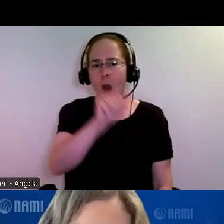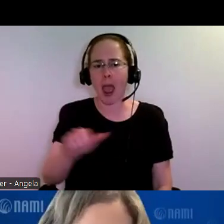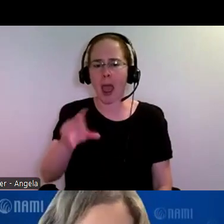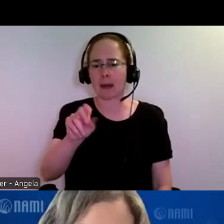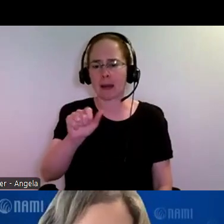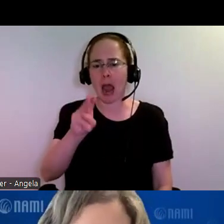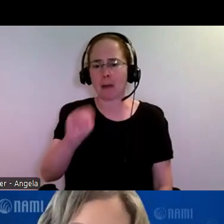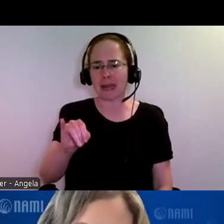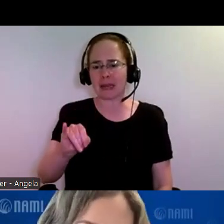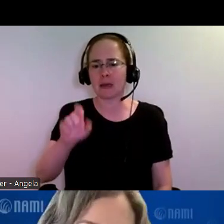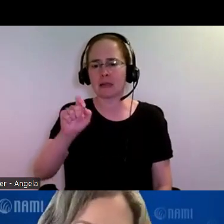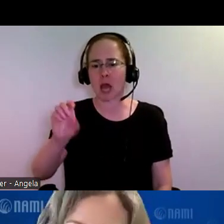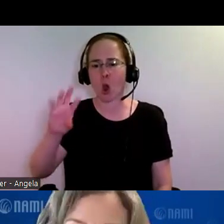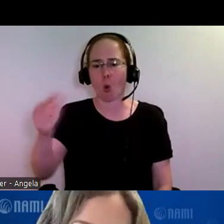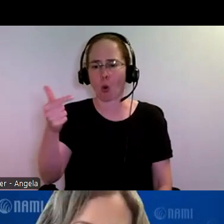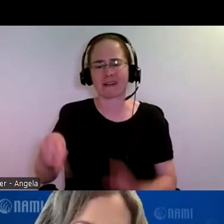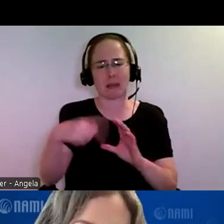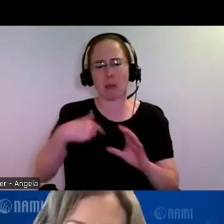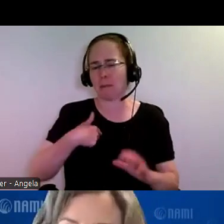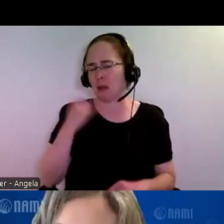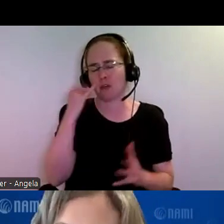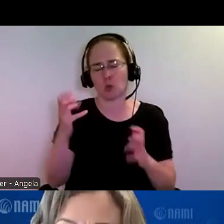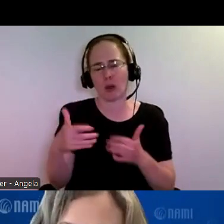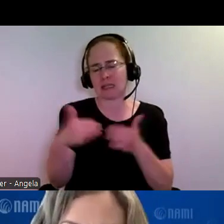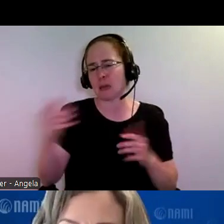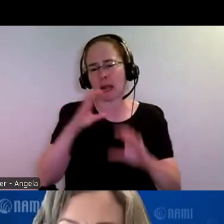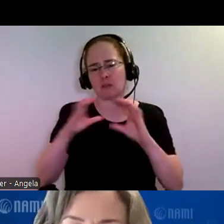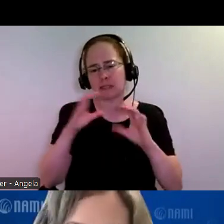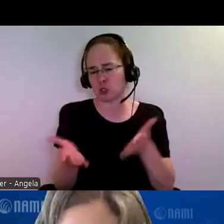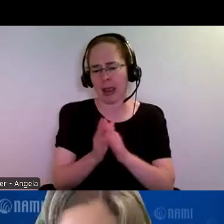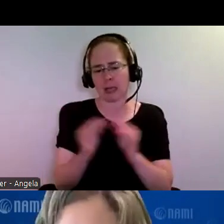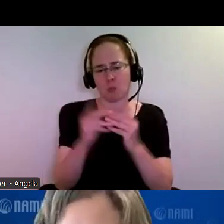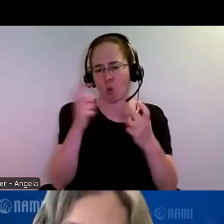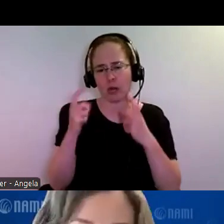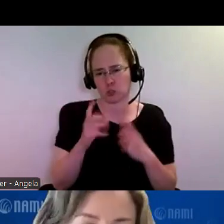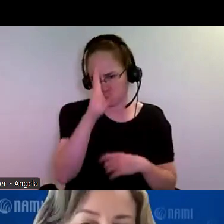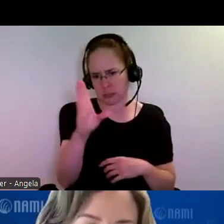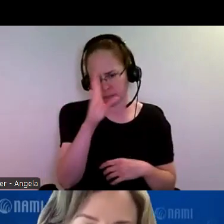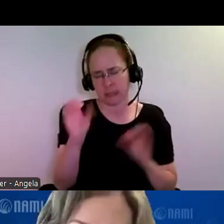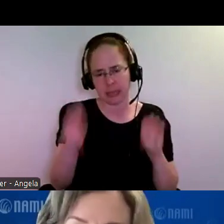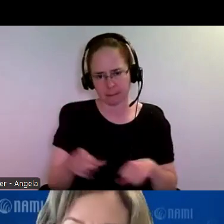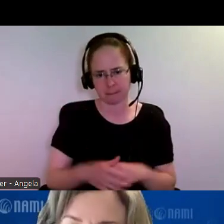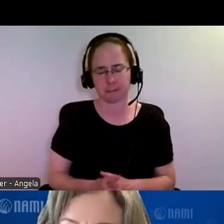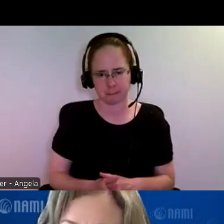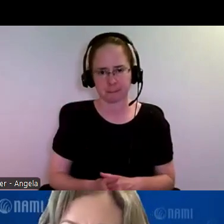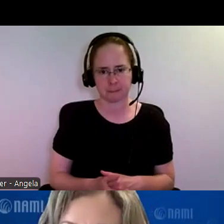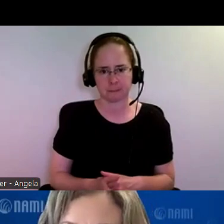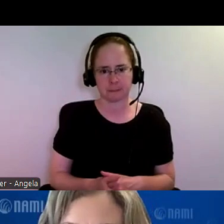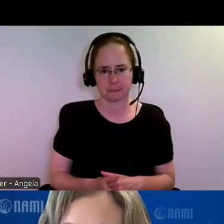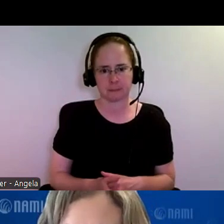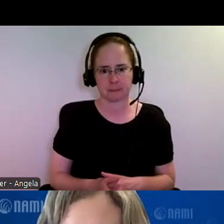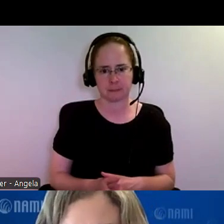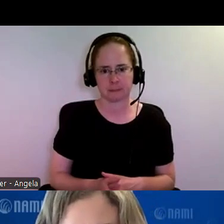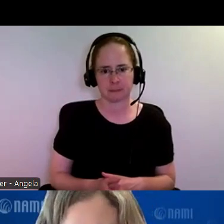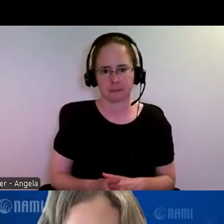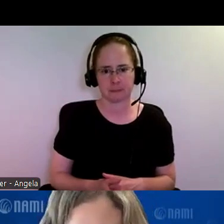jsnow@nami.org. You can shoot me an email if you want to have you know, separate conversation or ask any additional questions. Just always throwing that out there. So this